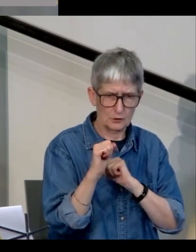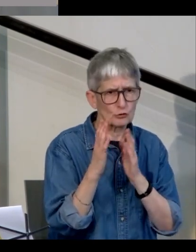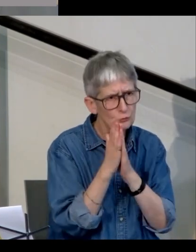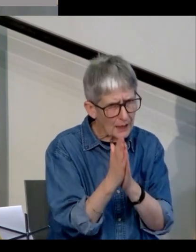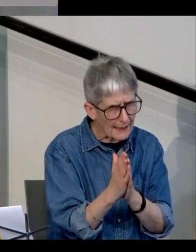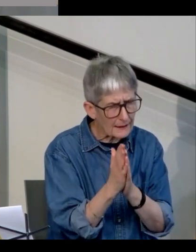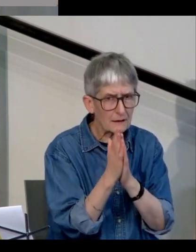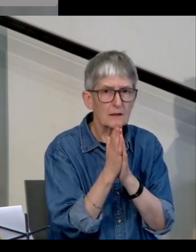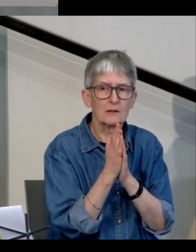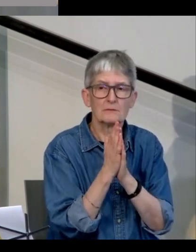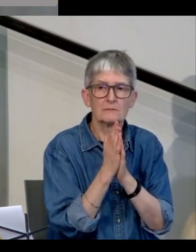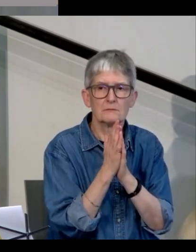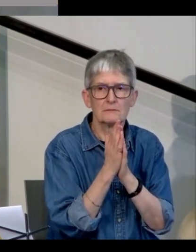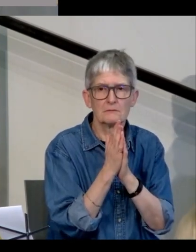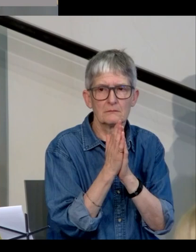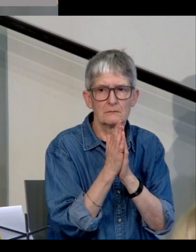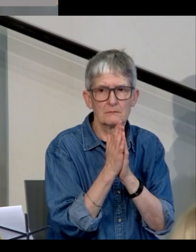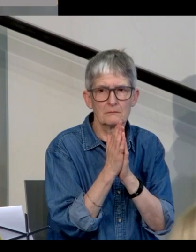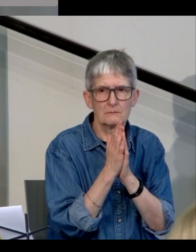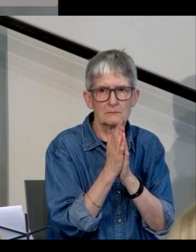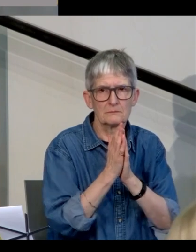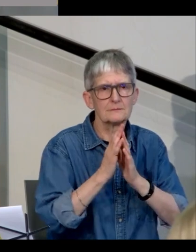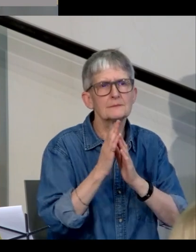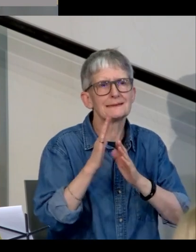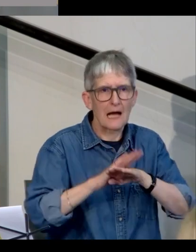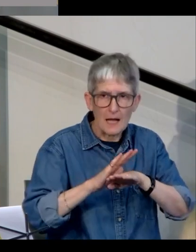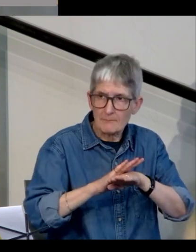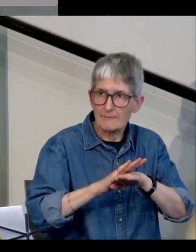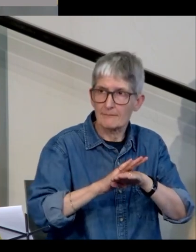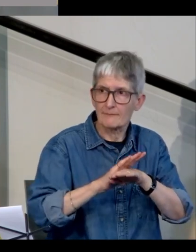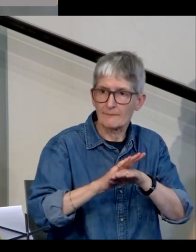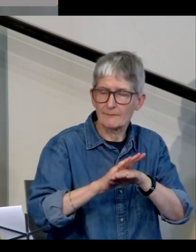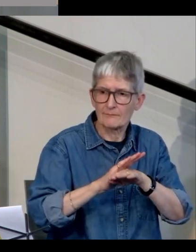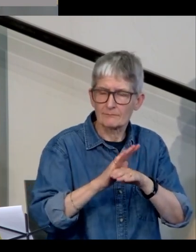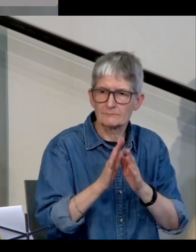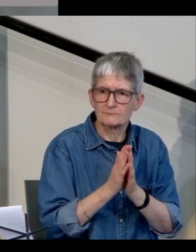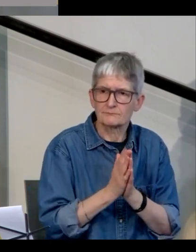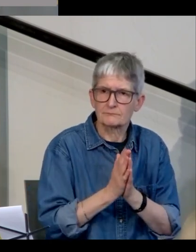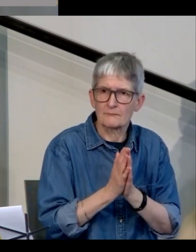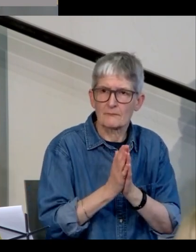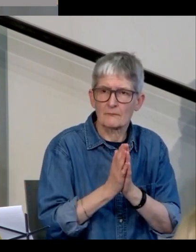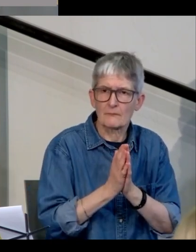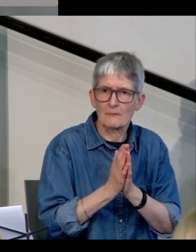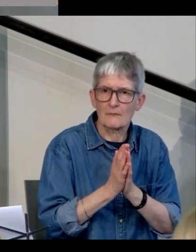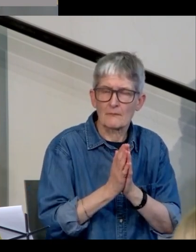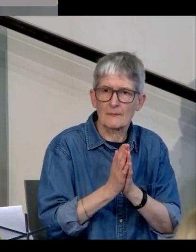and to start that time now and maybe when it's the 24/7 prayer season.